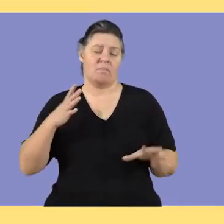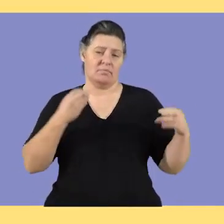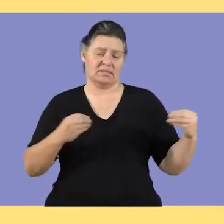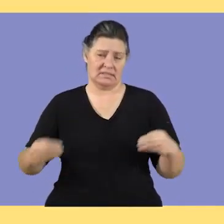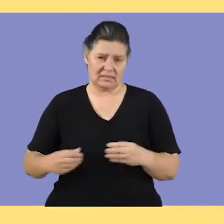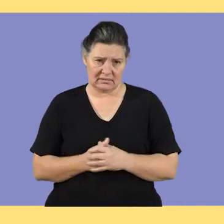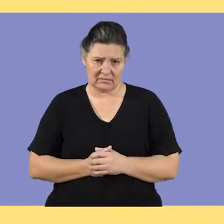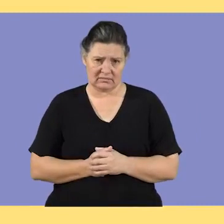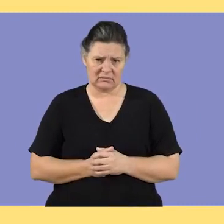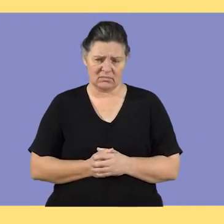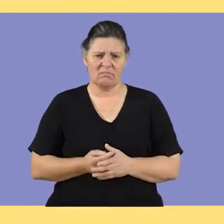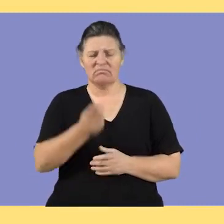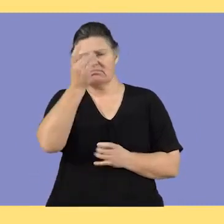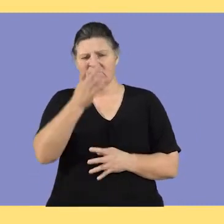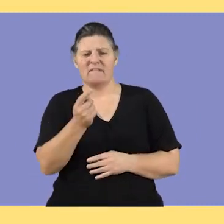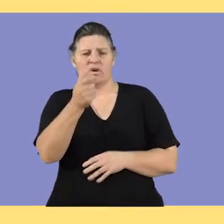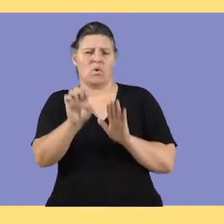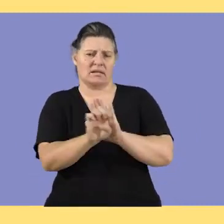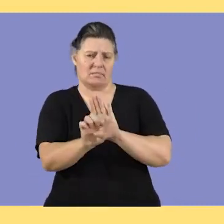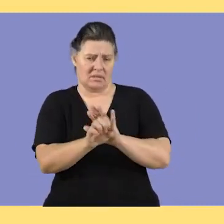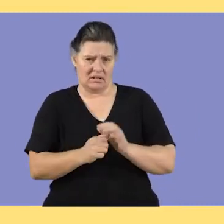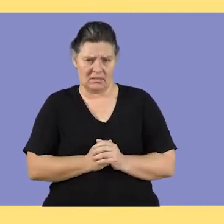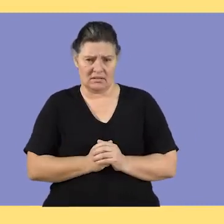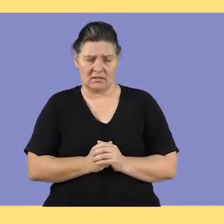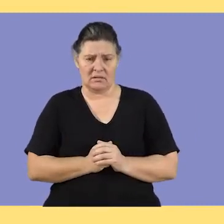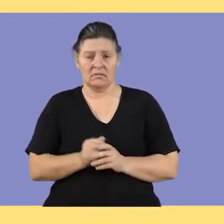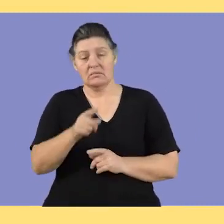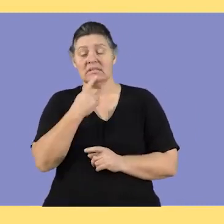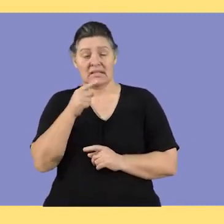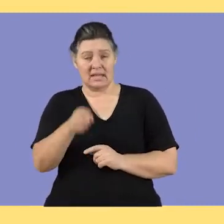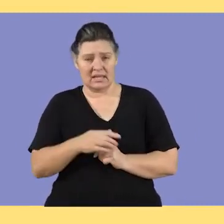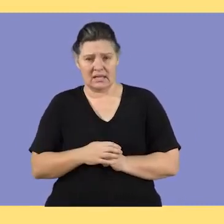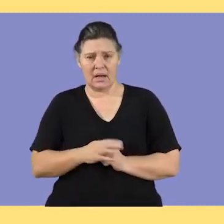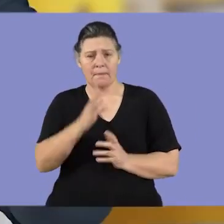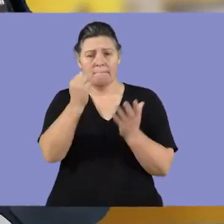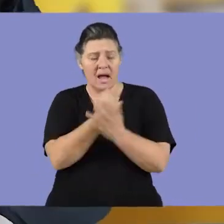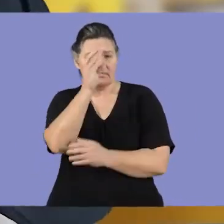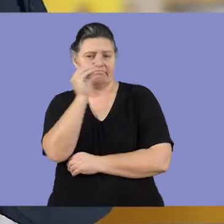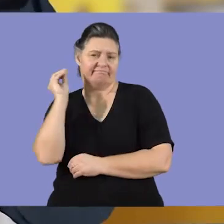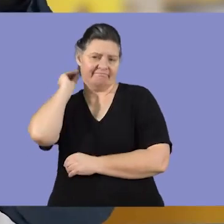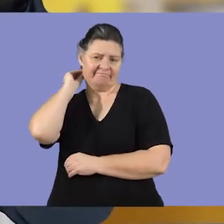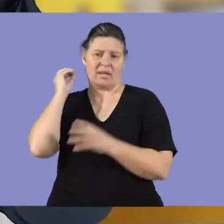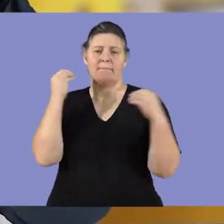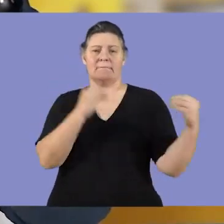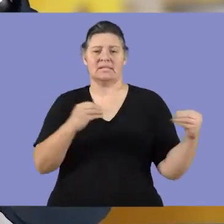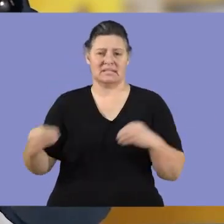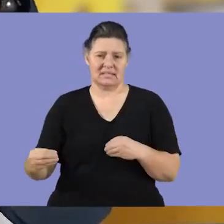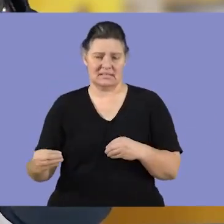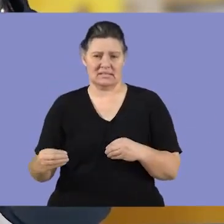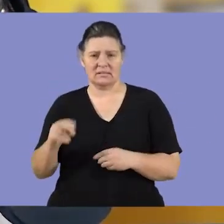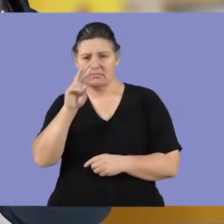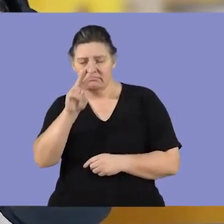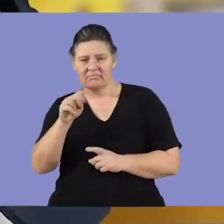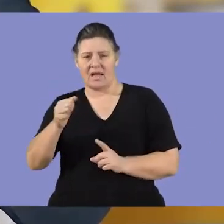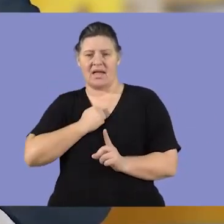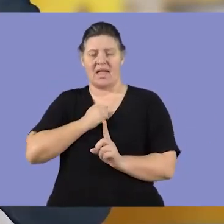informal businesses, and I'm just going to mention a few examples. And already as I'm speaking of them, I want you to remember the businesses that you